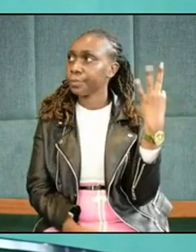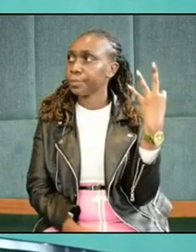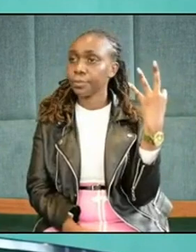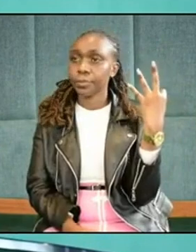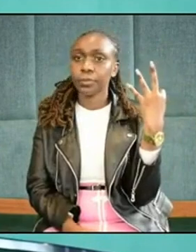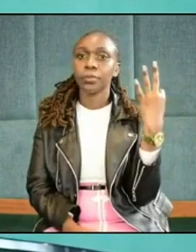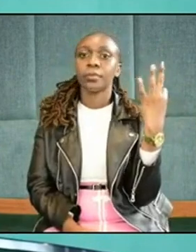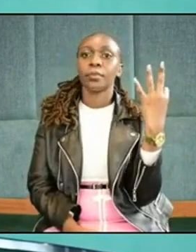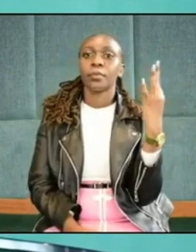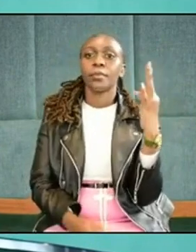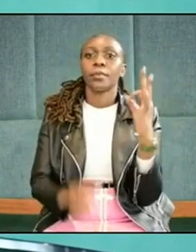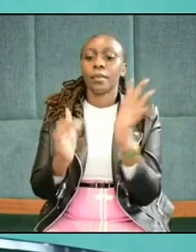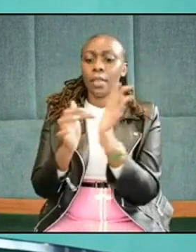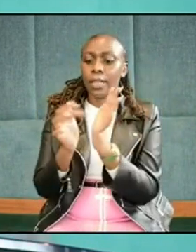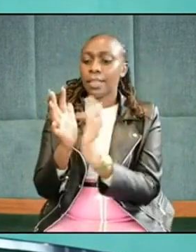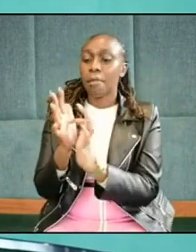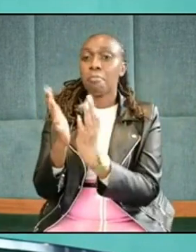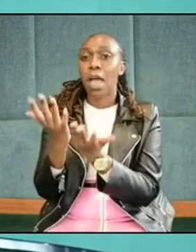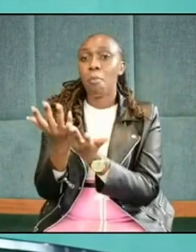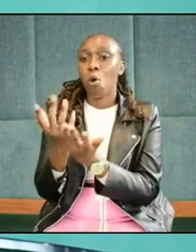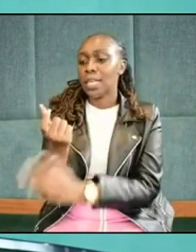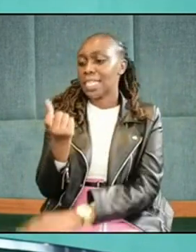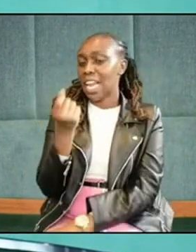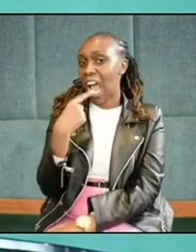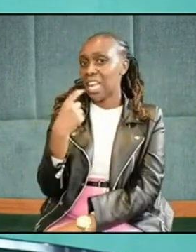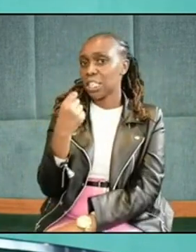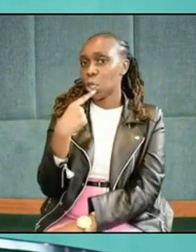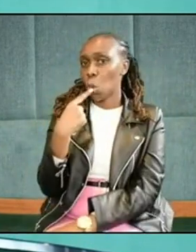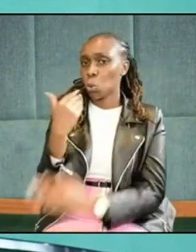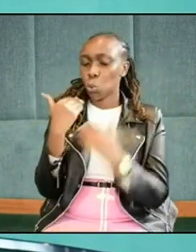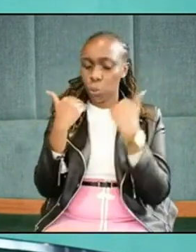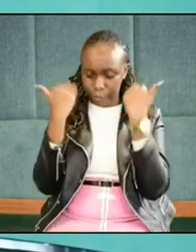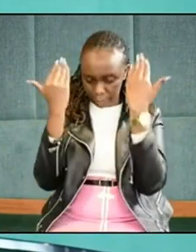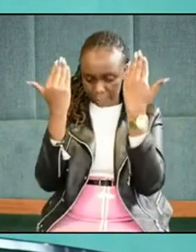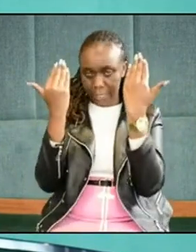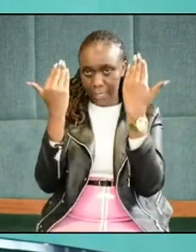Point number three, the Bible is an antidote to stress. And I will not go much into this one